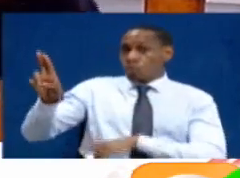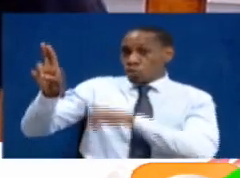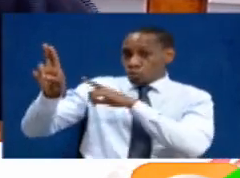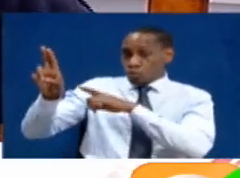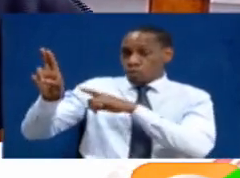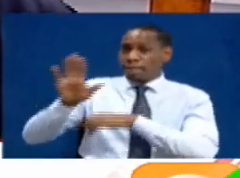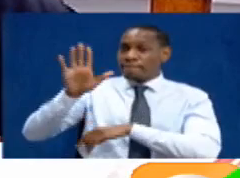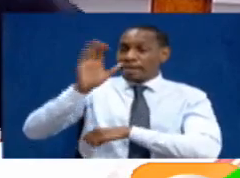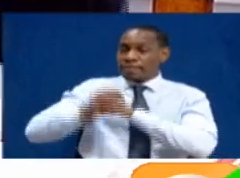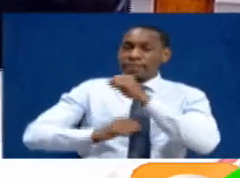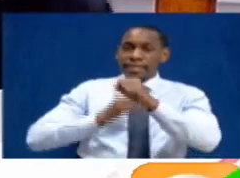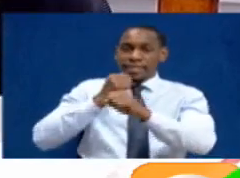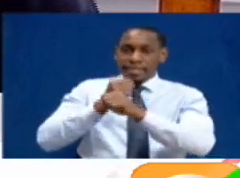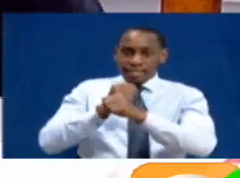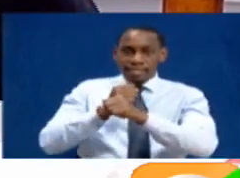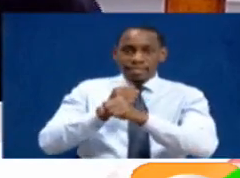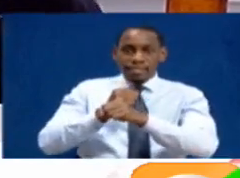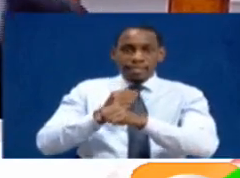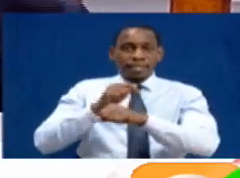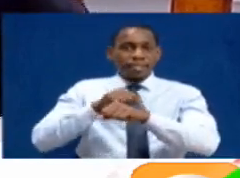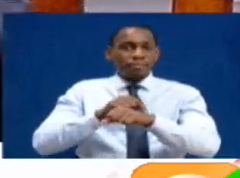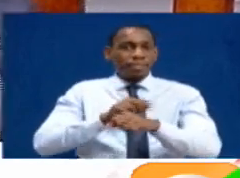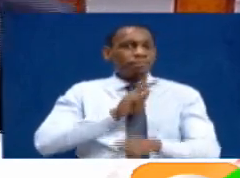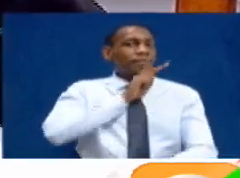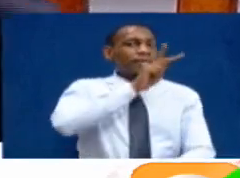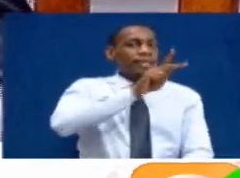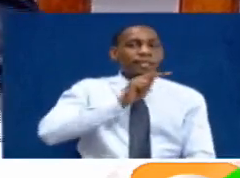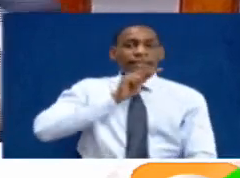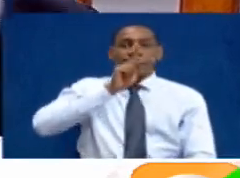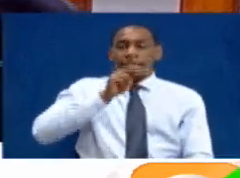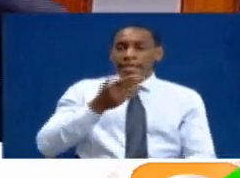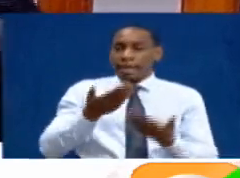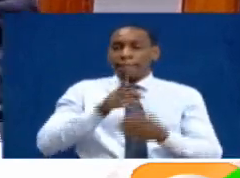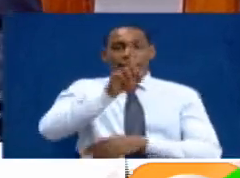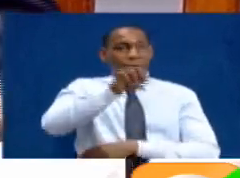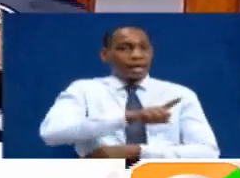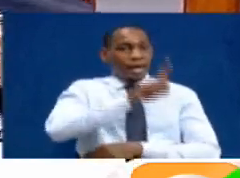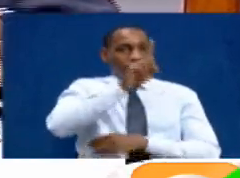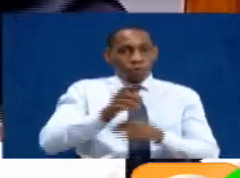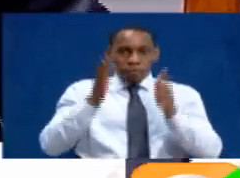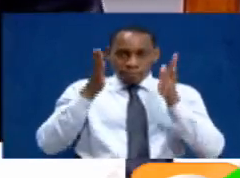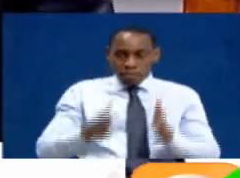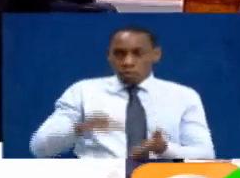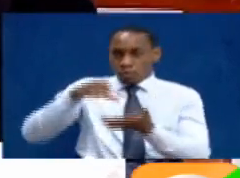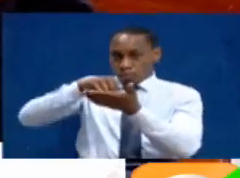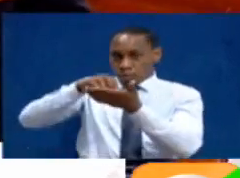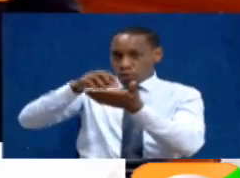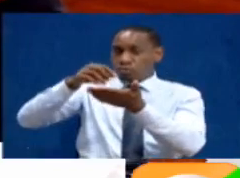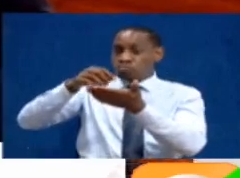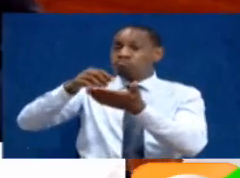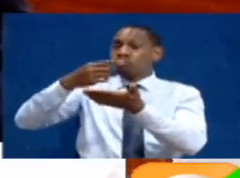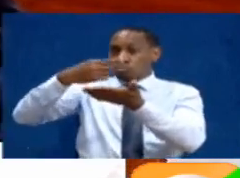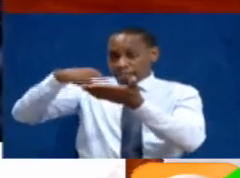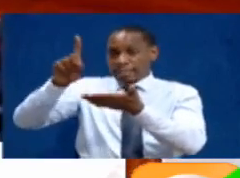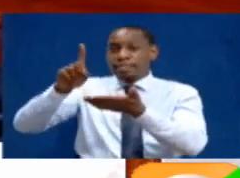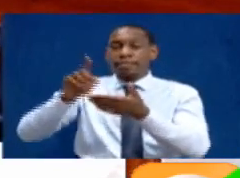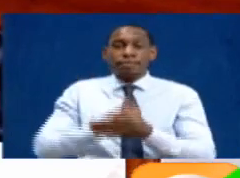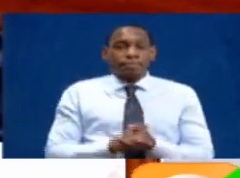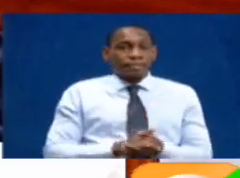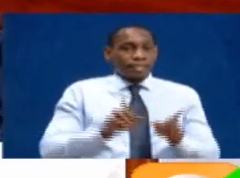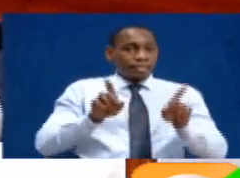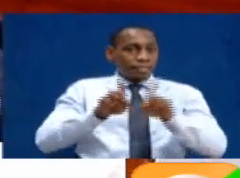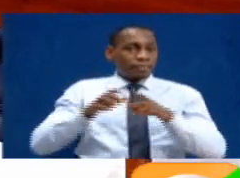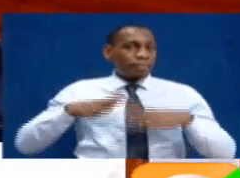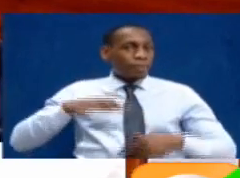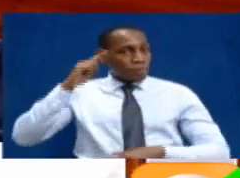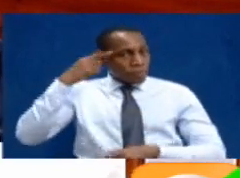took 5 years. When we were making noise, here there is a wrong person in the right position. And some people